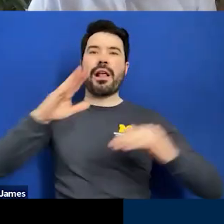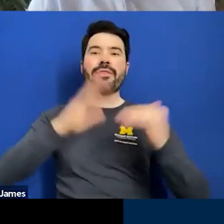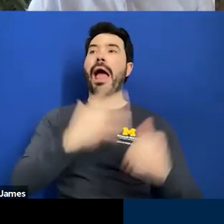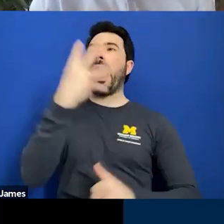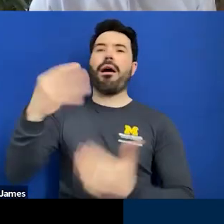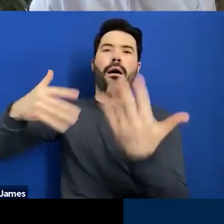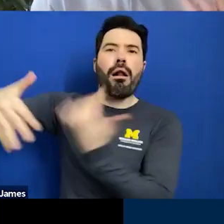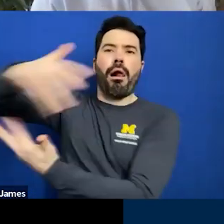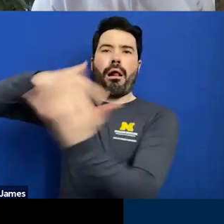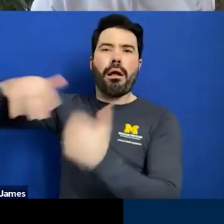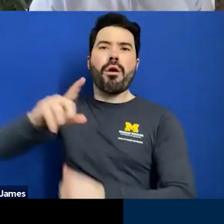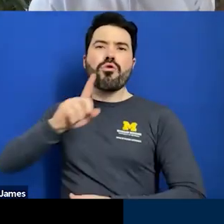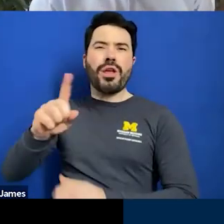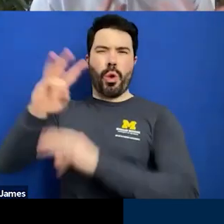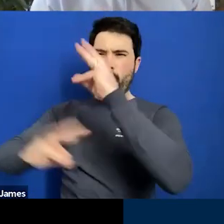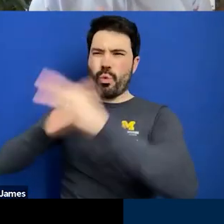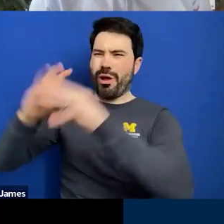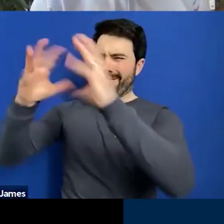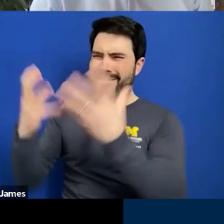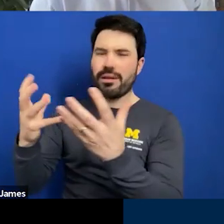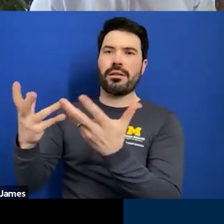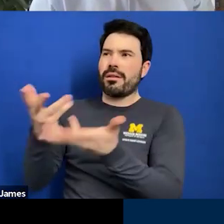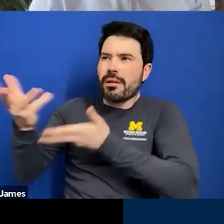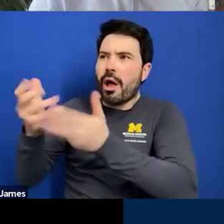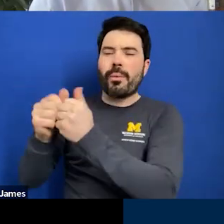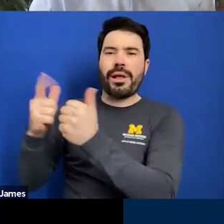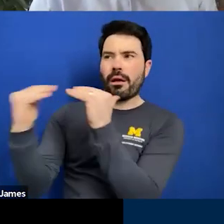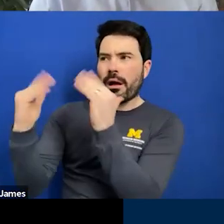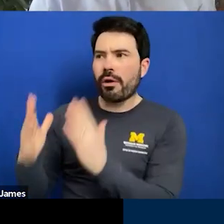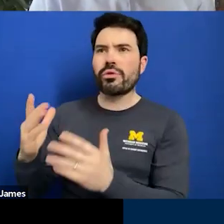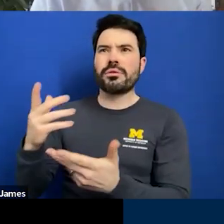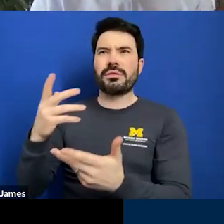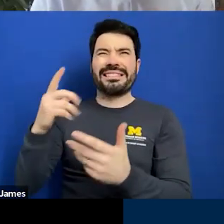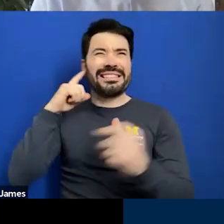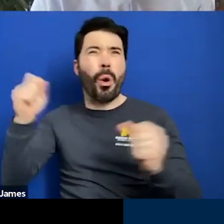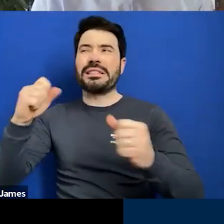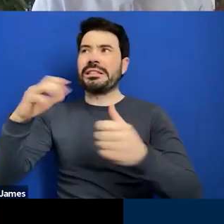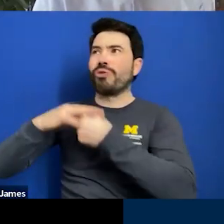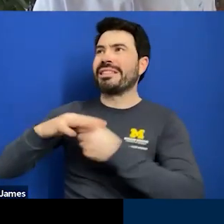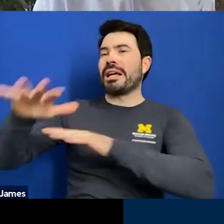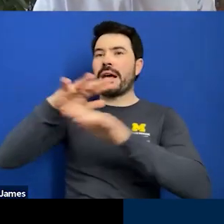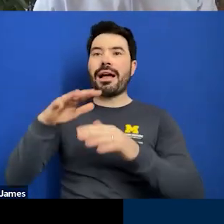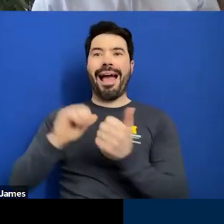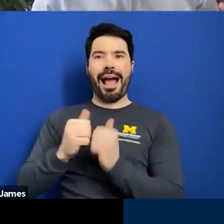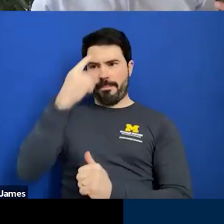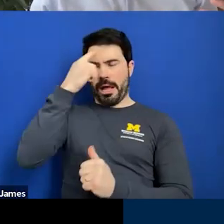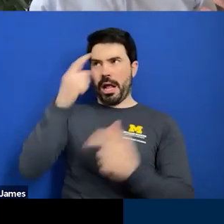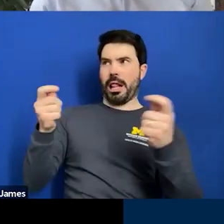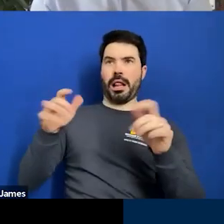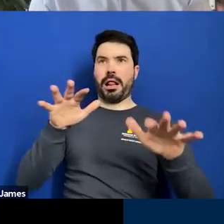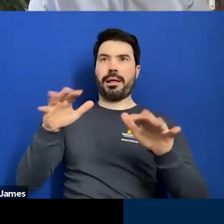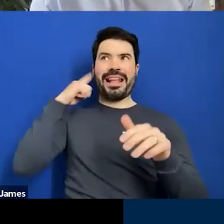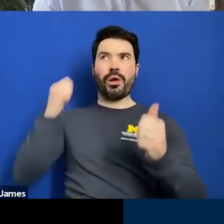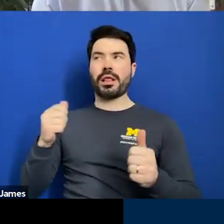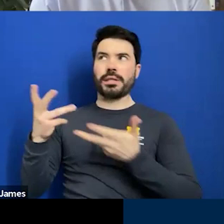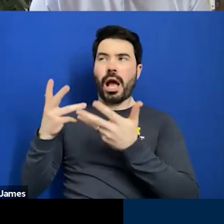their colleagues and stressful situations, noisy situations, and how they navigate the cognitive load associated with hearing loss, how they build